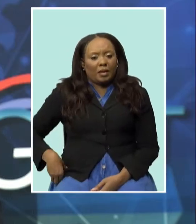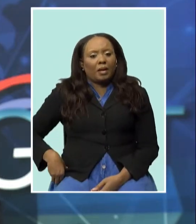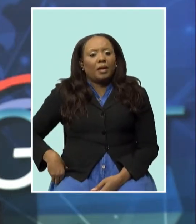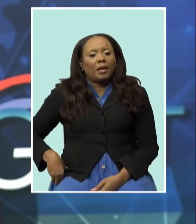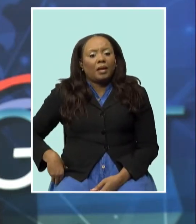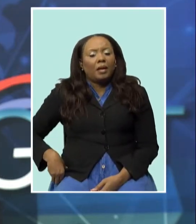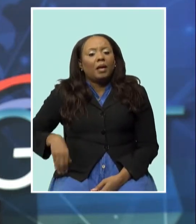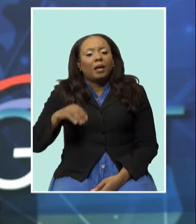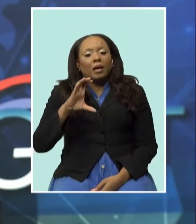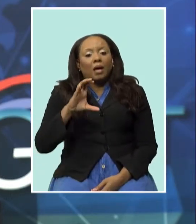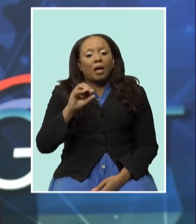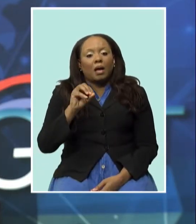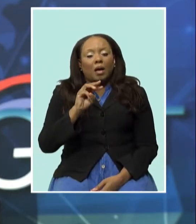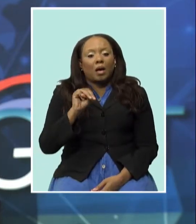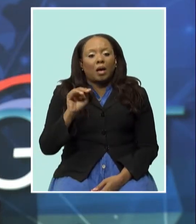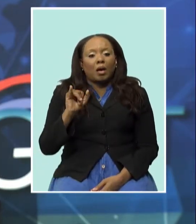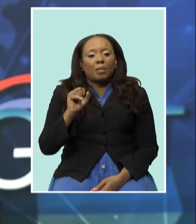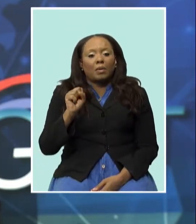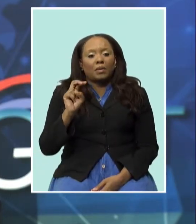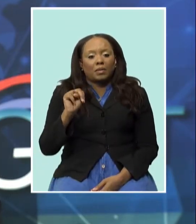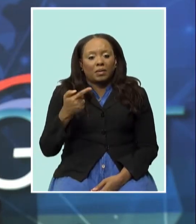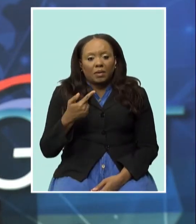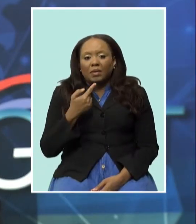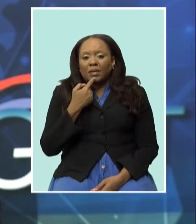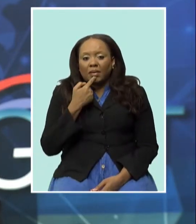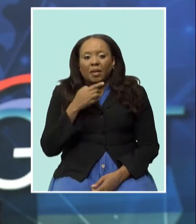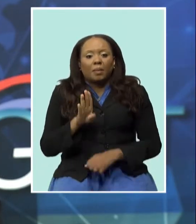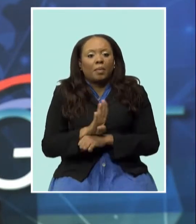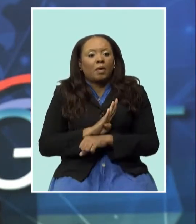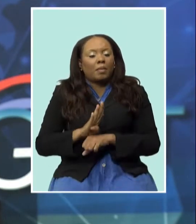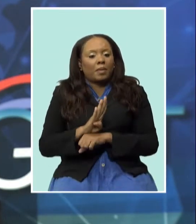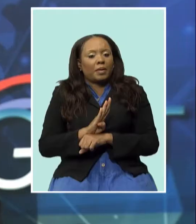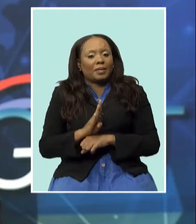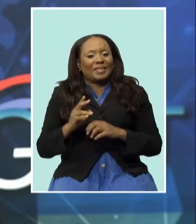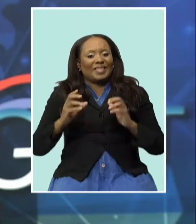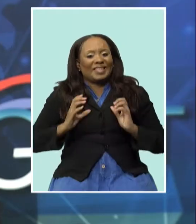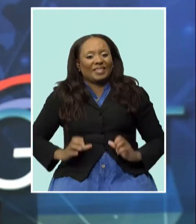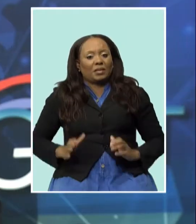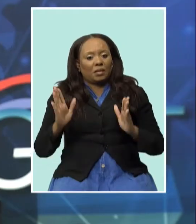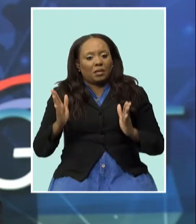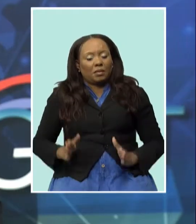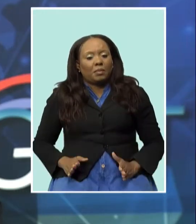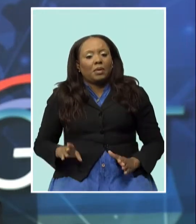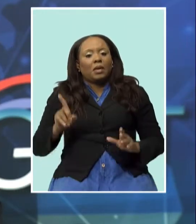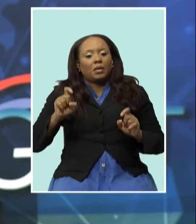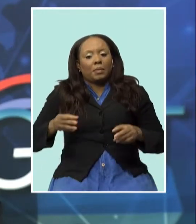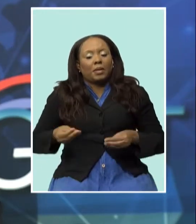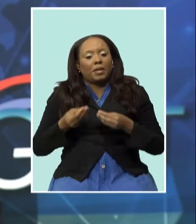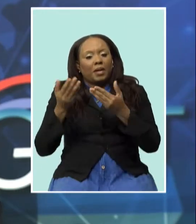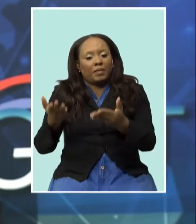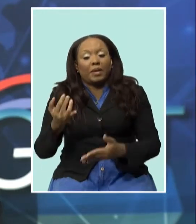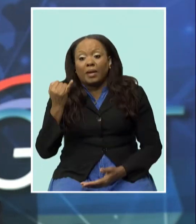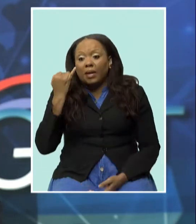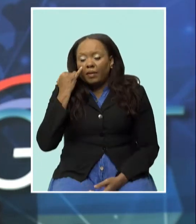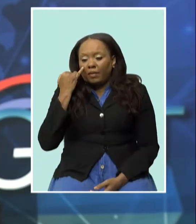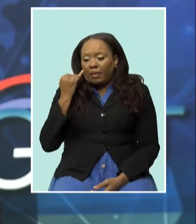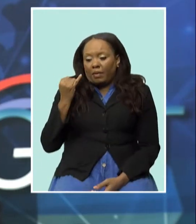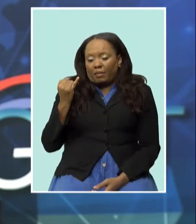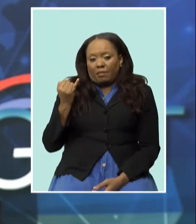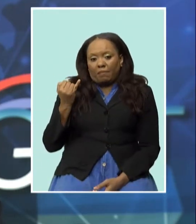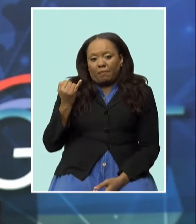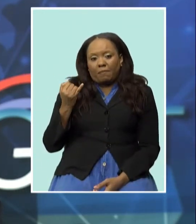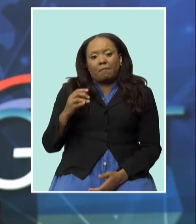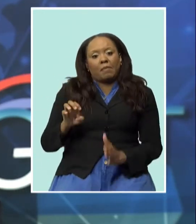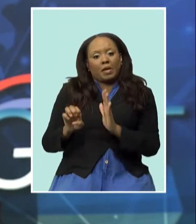Barbadian citizenship to grandchildren and great-grandchildren born overseas to Barbadians. He says currently Barbados extends